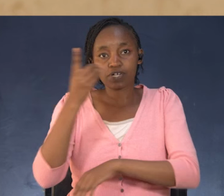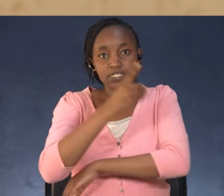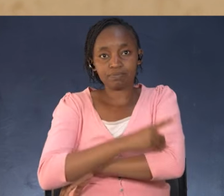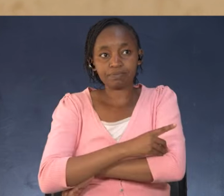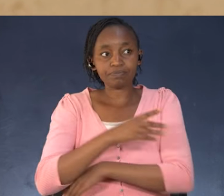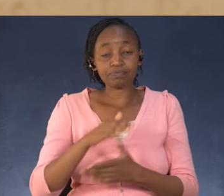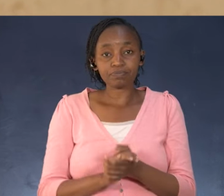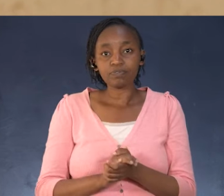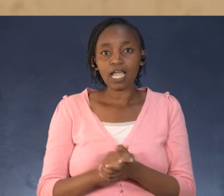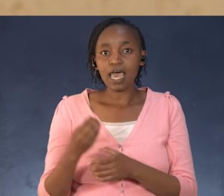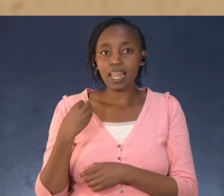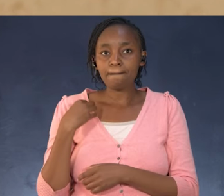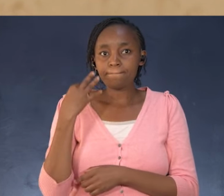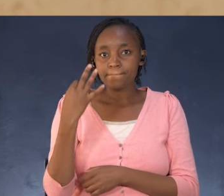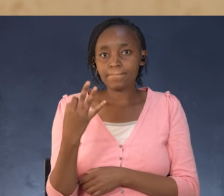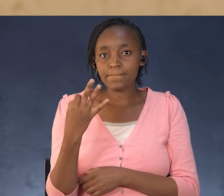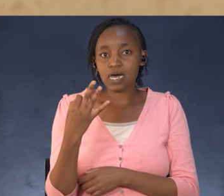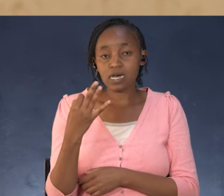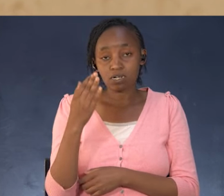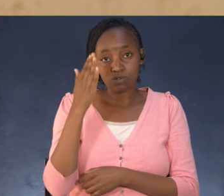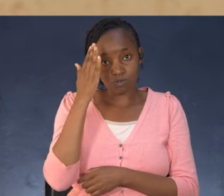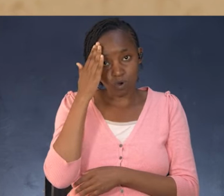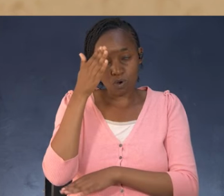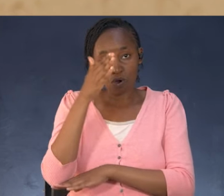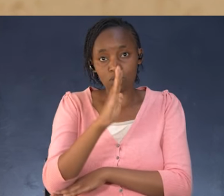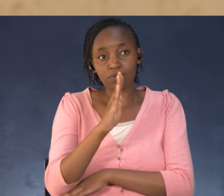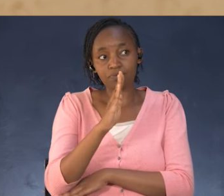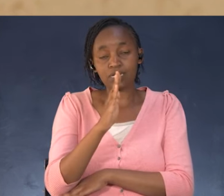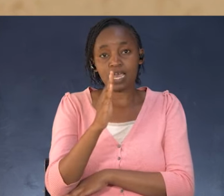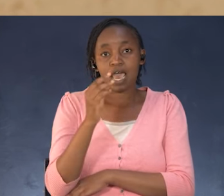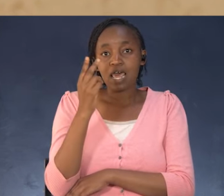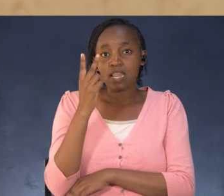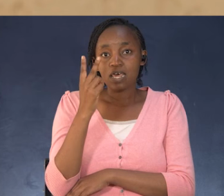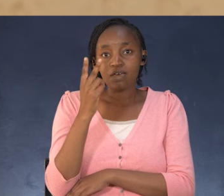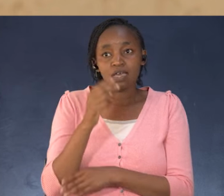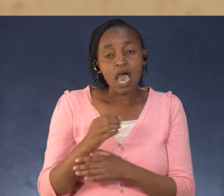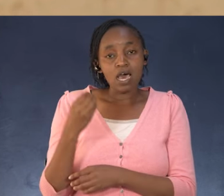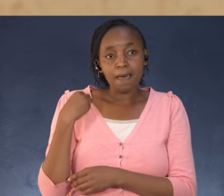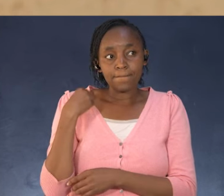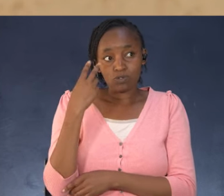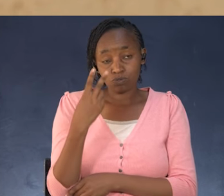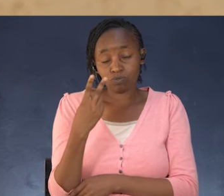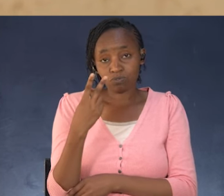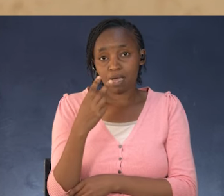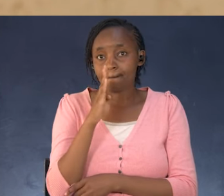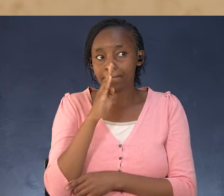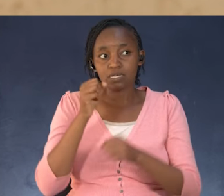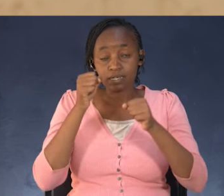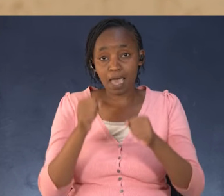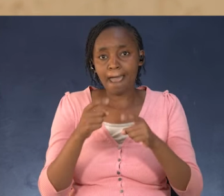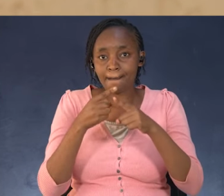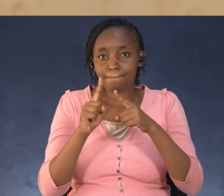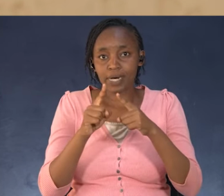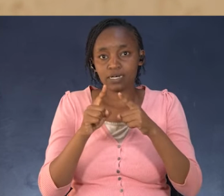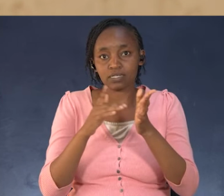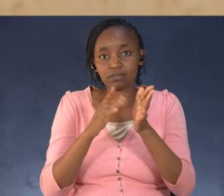every day. But thirdly, not only should we know God, secondly, not only should we